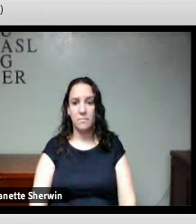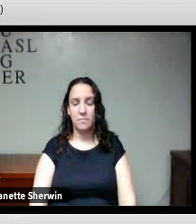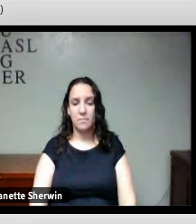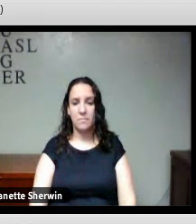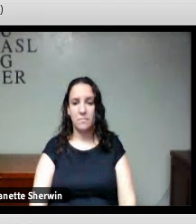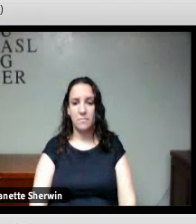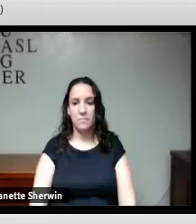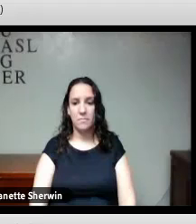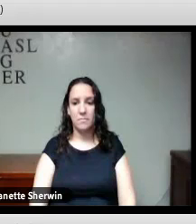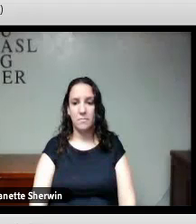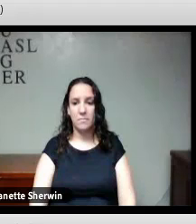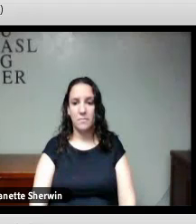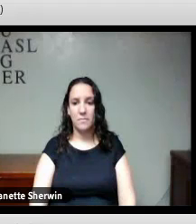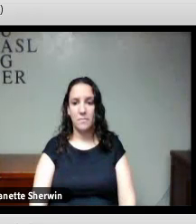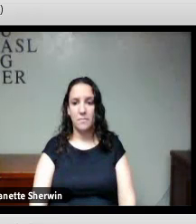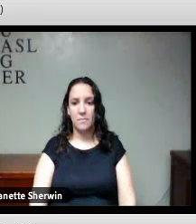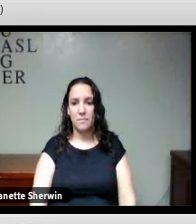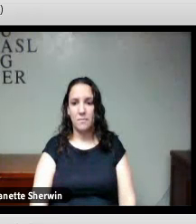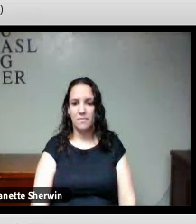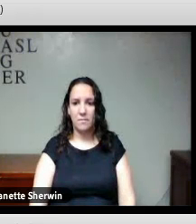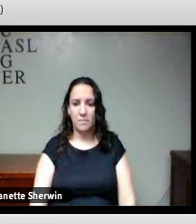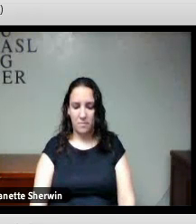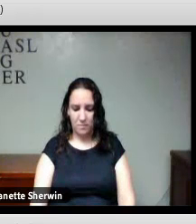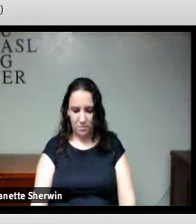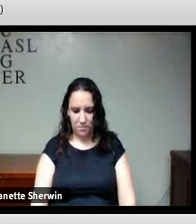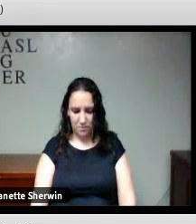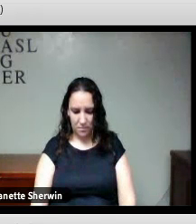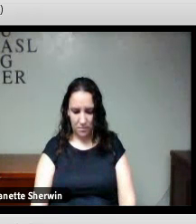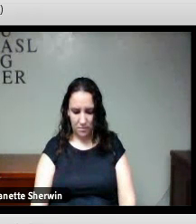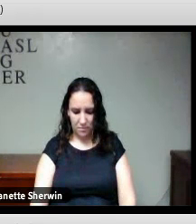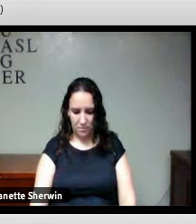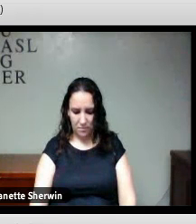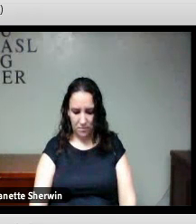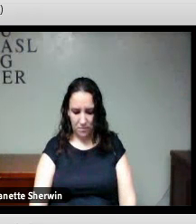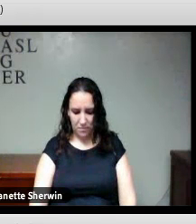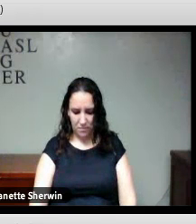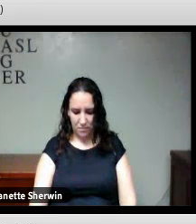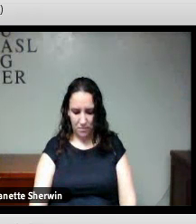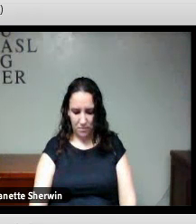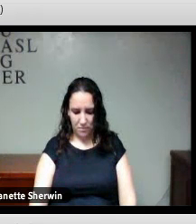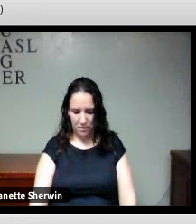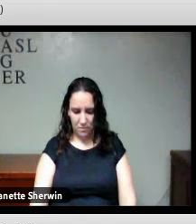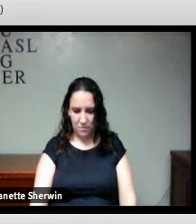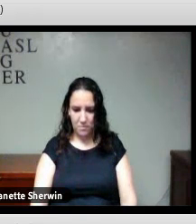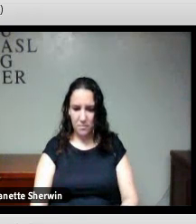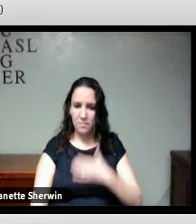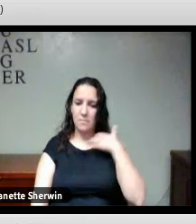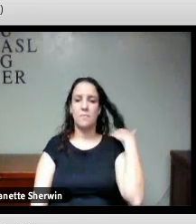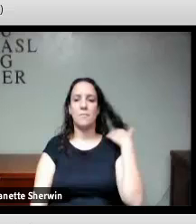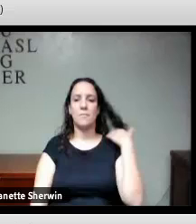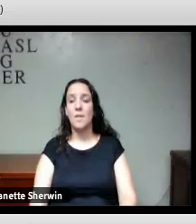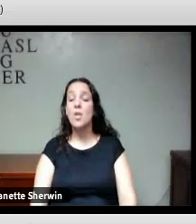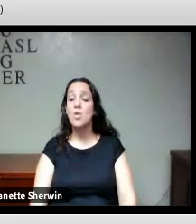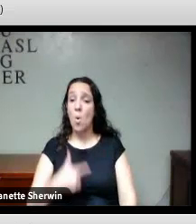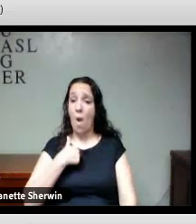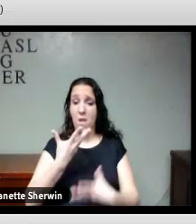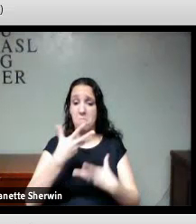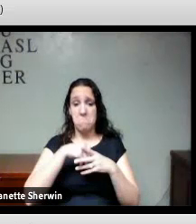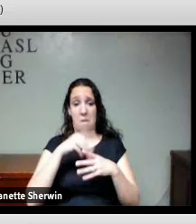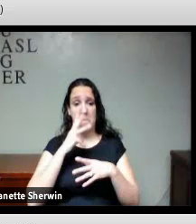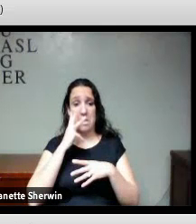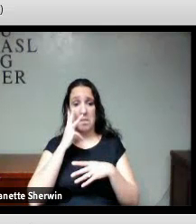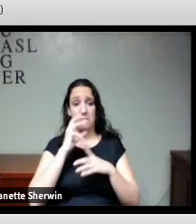Yes, exactly, Lynn. I've been in situations where I've seen one employee roll their eyes to another employee. I've been in situations where that was me